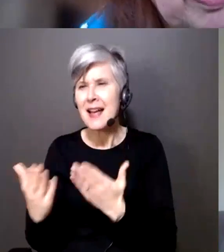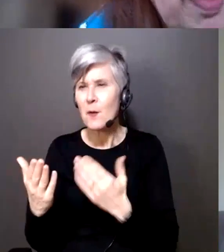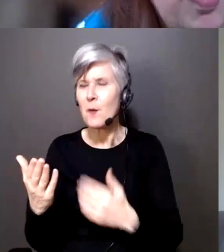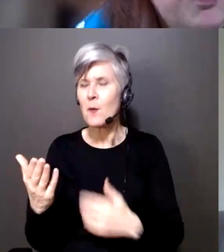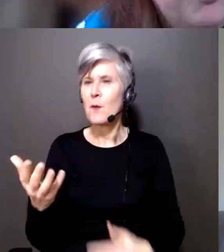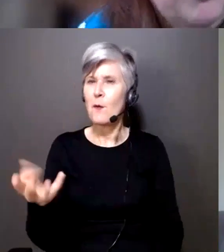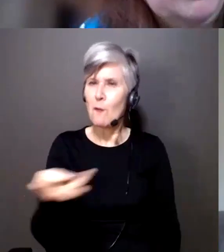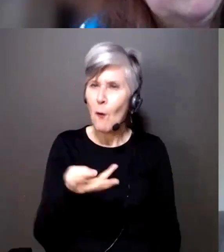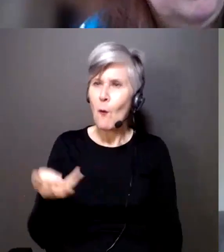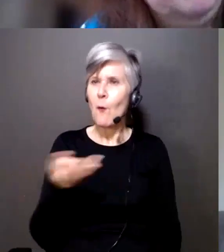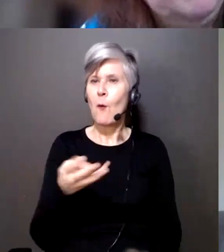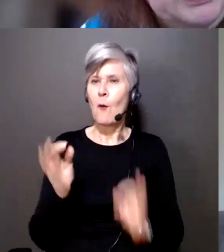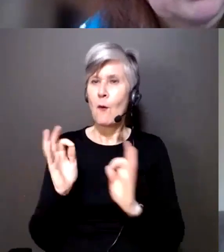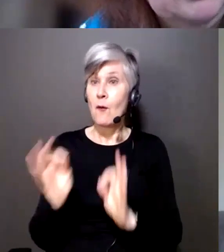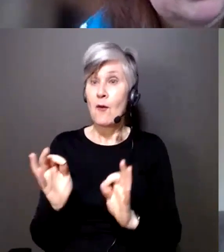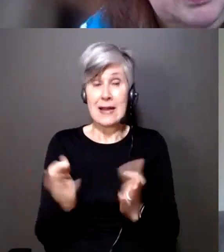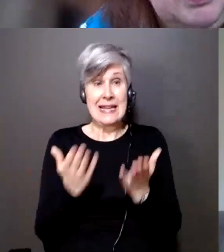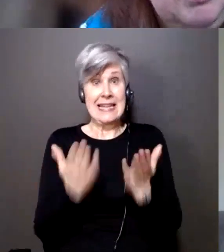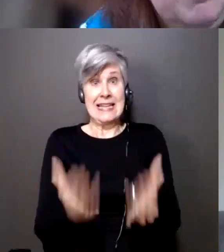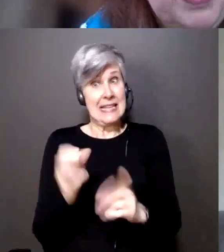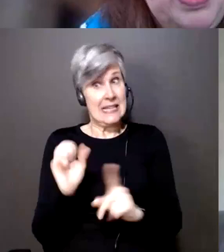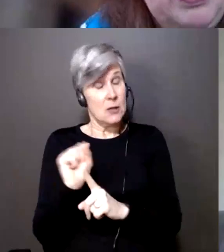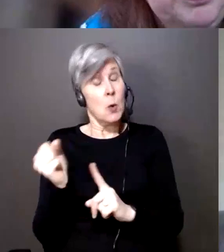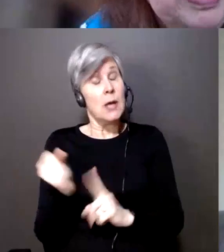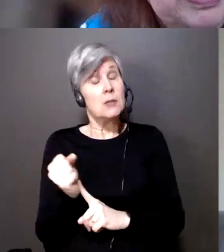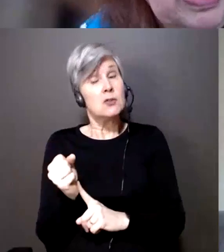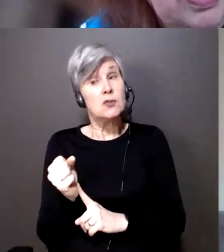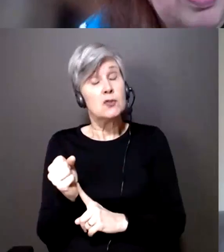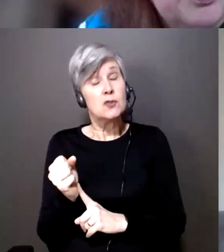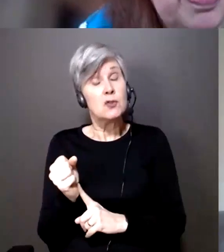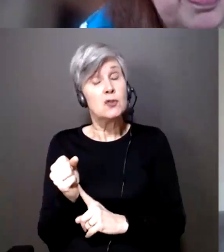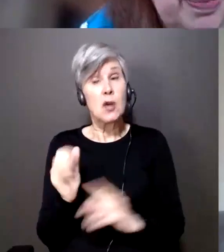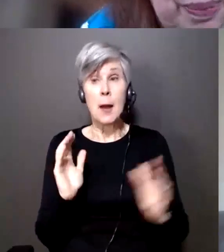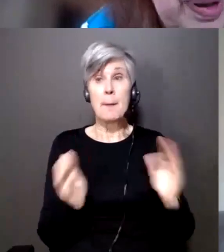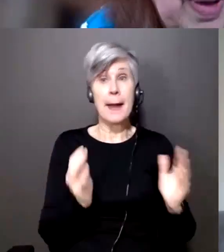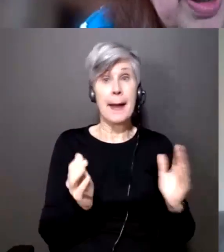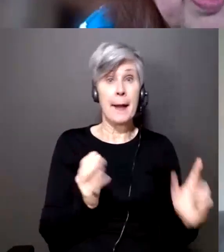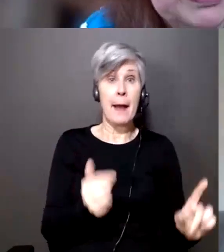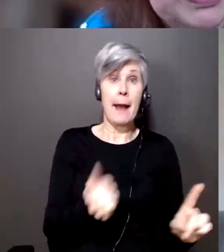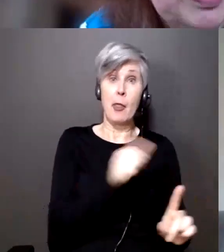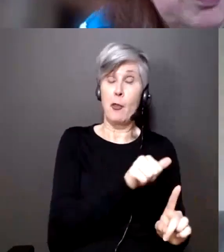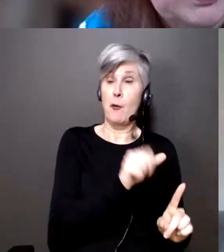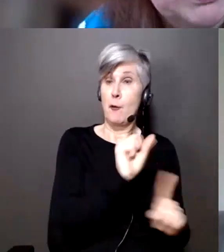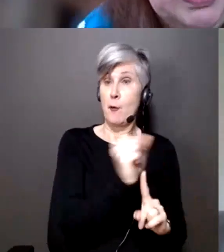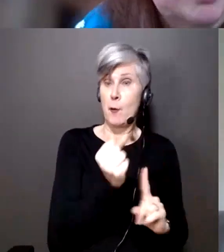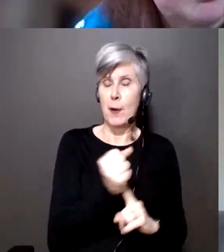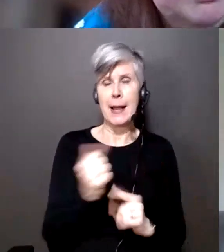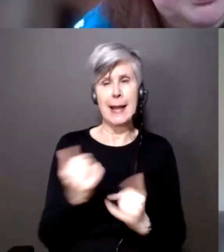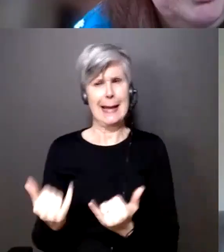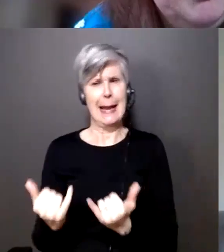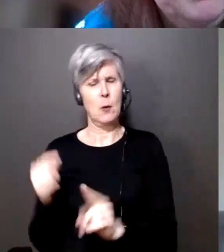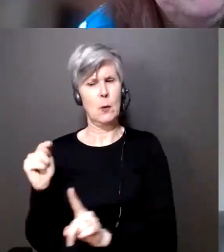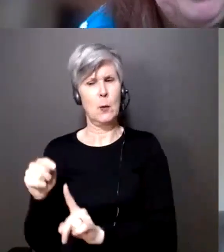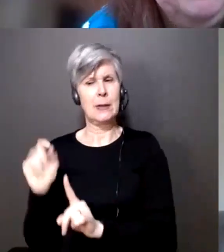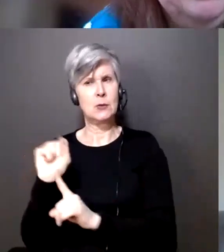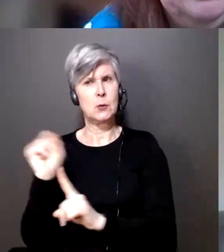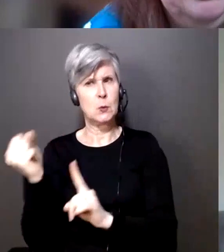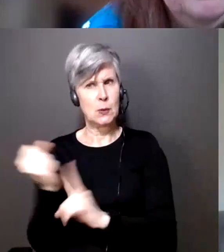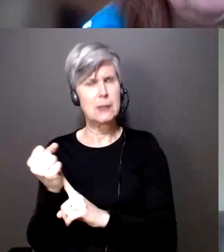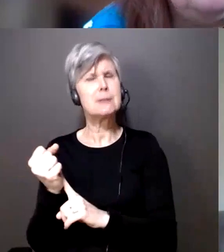little bit more complex, that really requires a little more time in terms